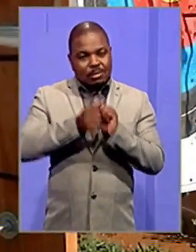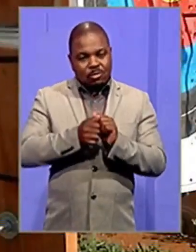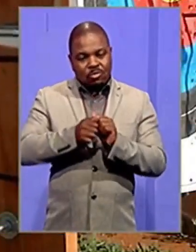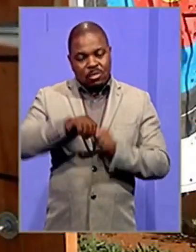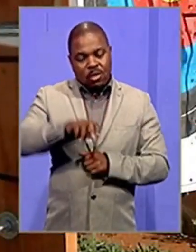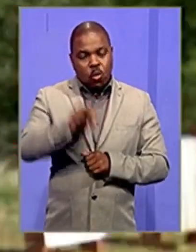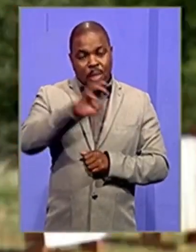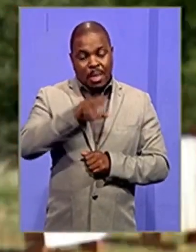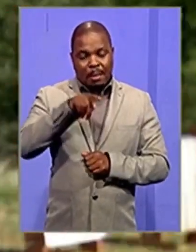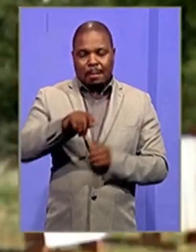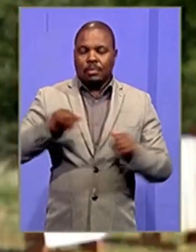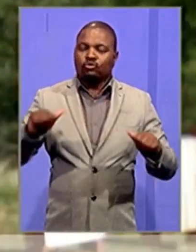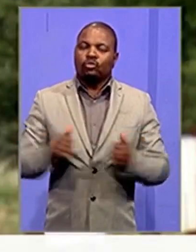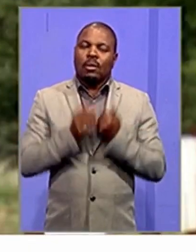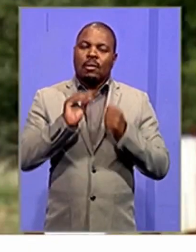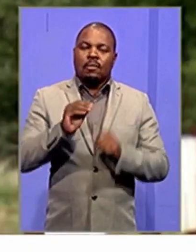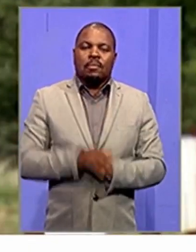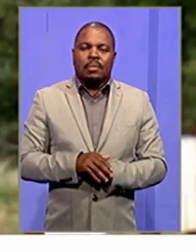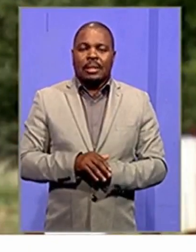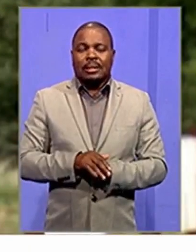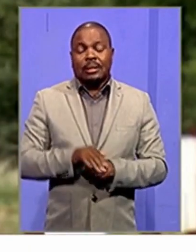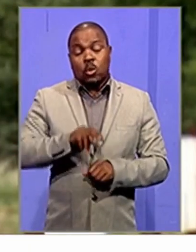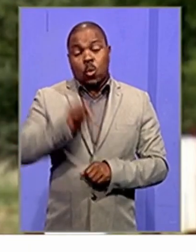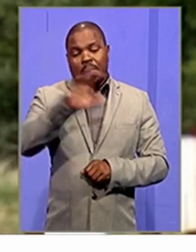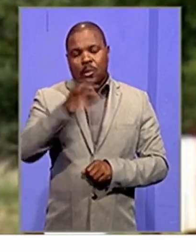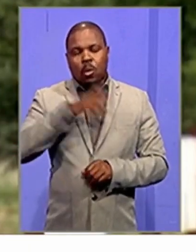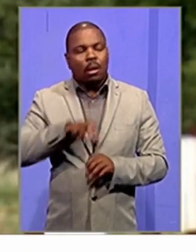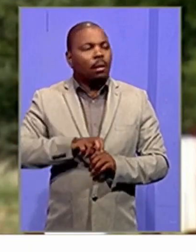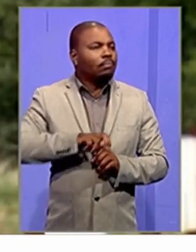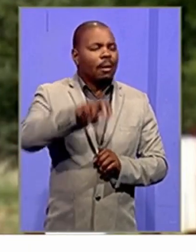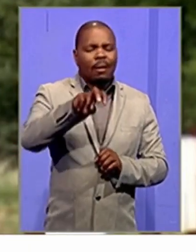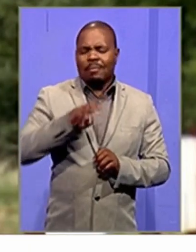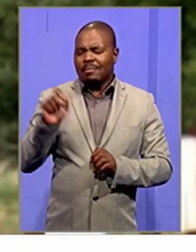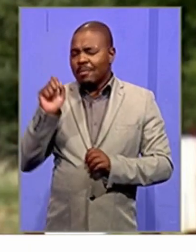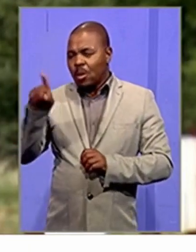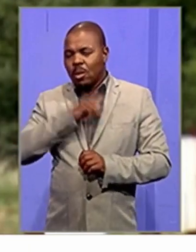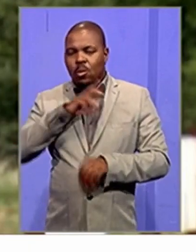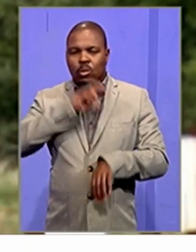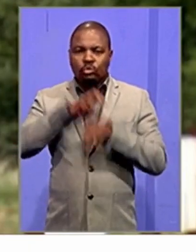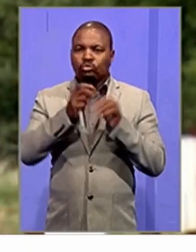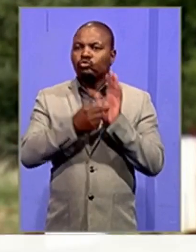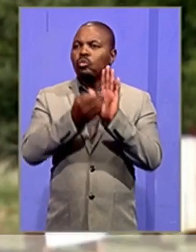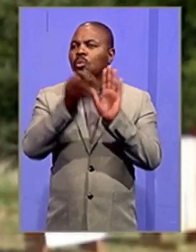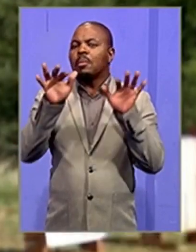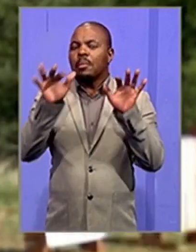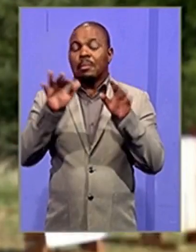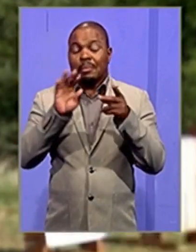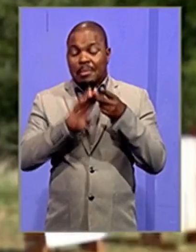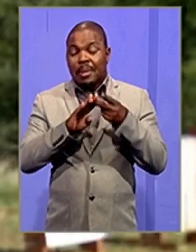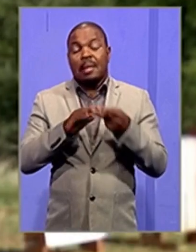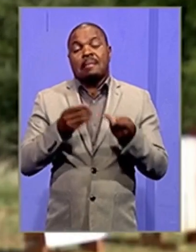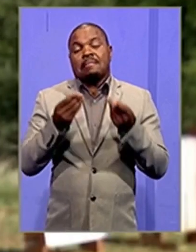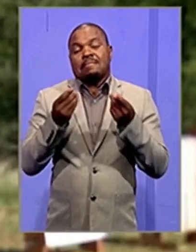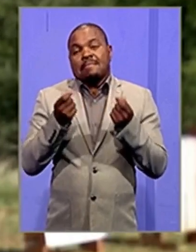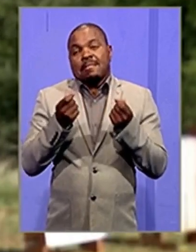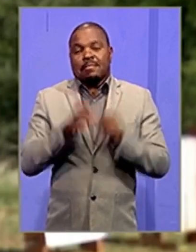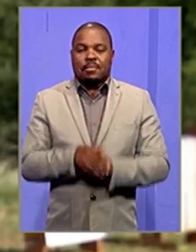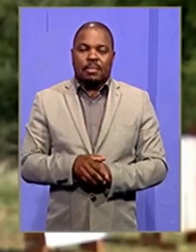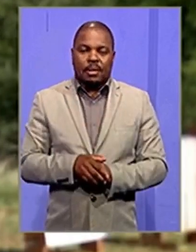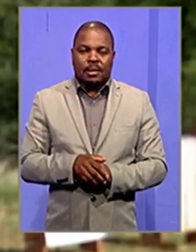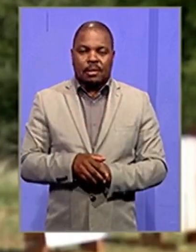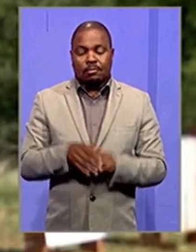Is the distances that we have to travel in Northern Cape, because we want to get it out there. Also finance, I think, as